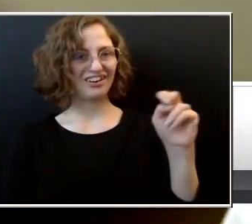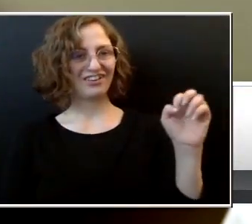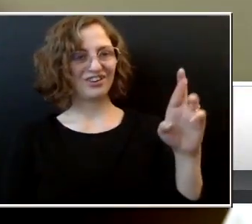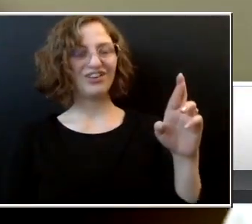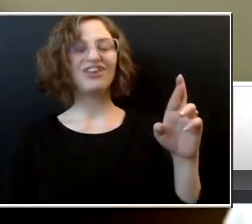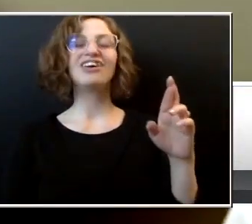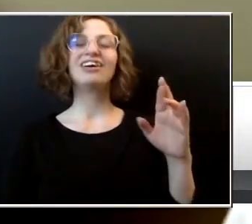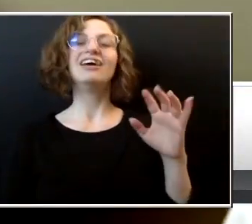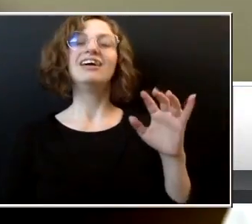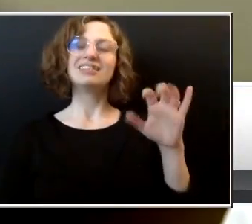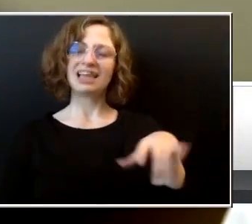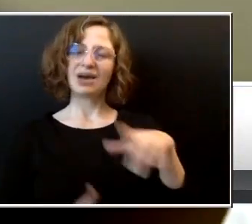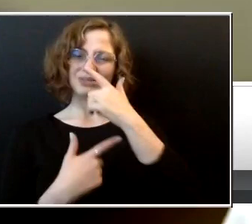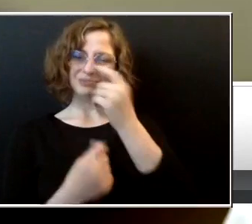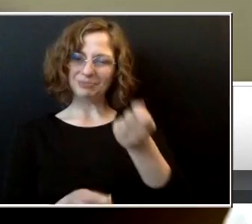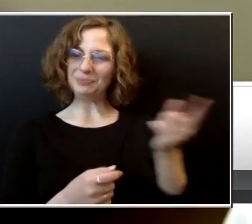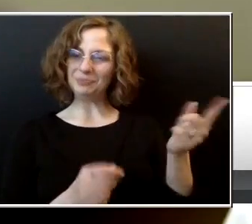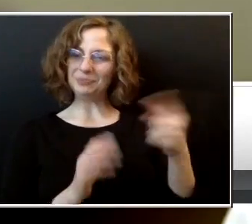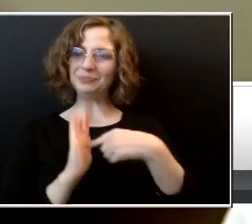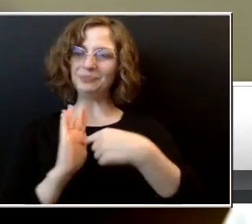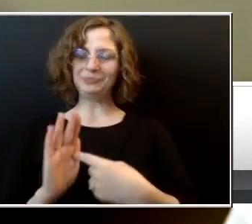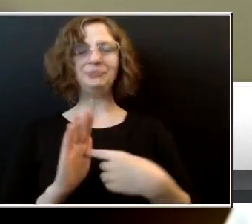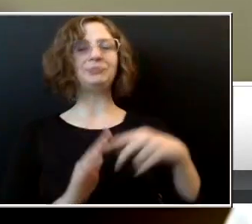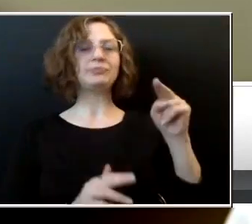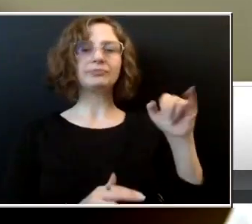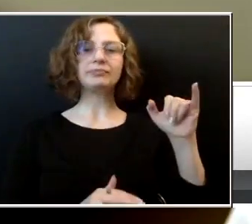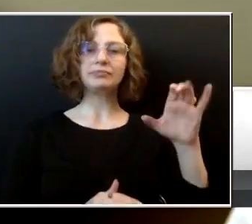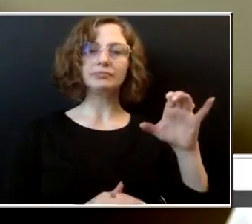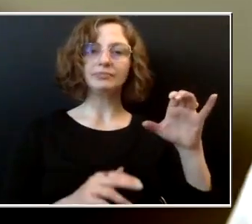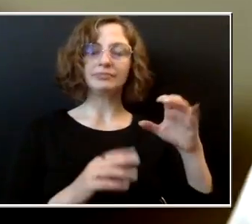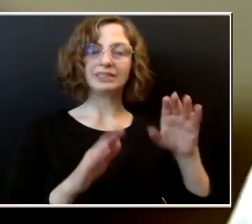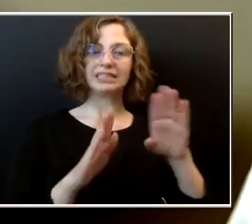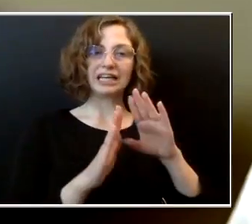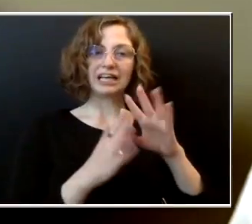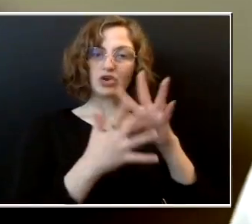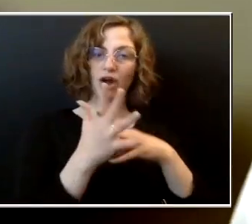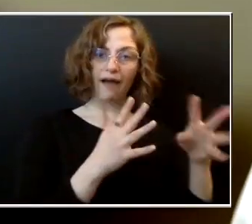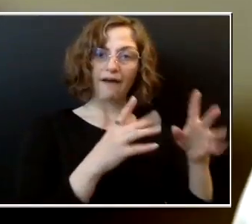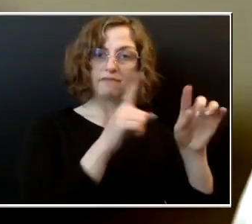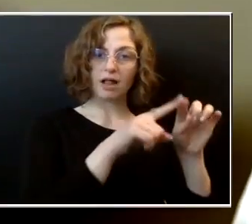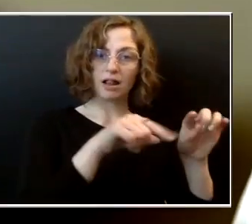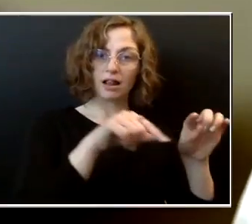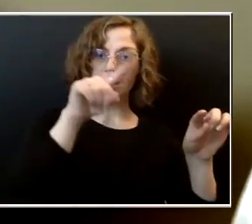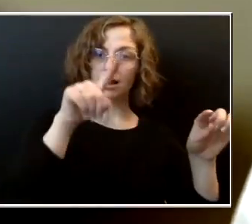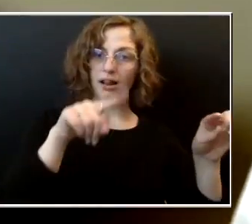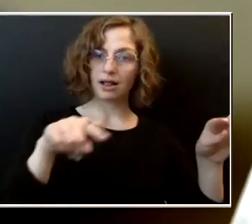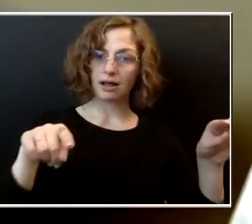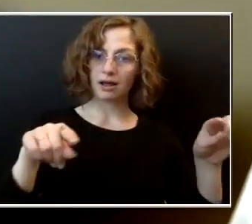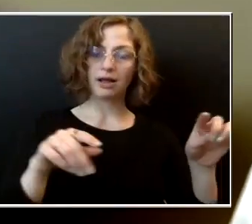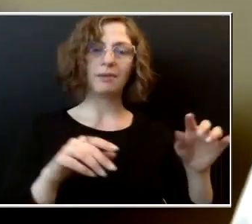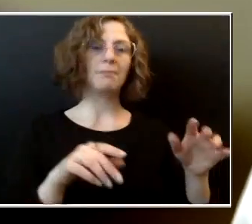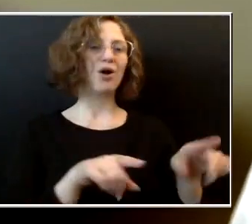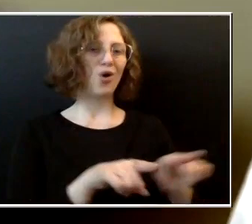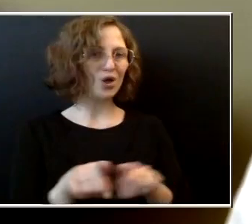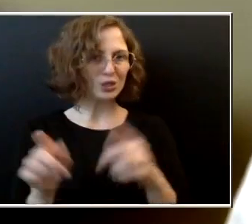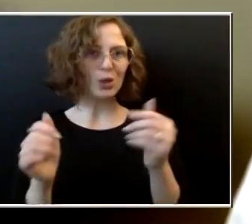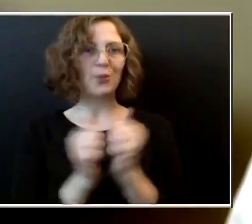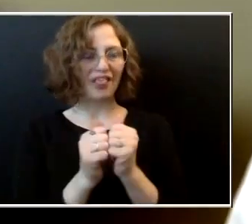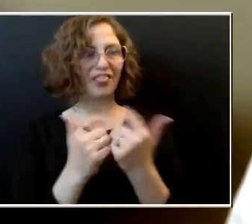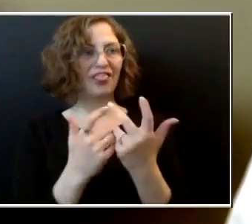showed the New York City graph on the spike in deaths, but also the measures that were put into place. You